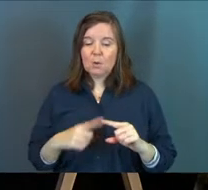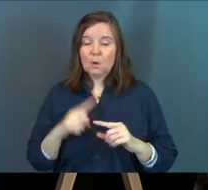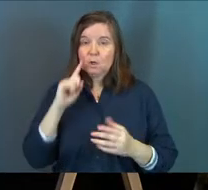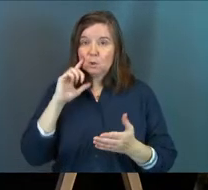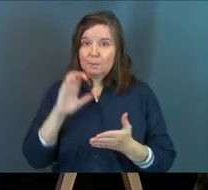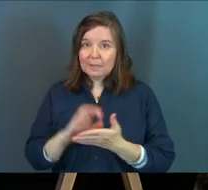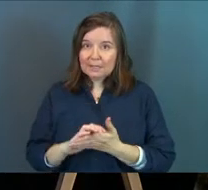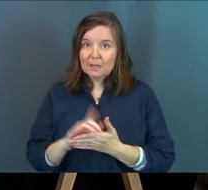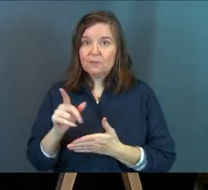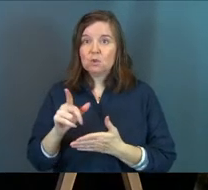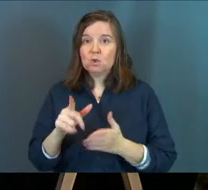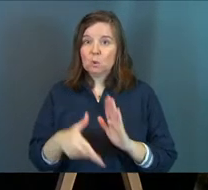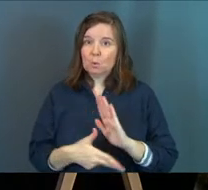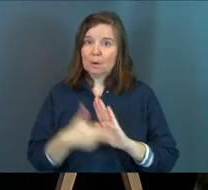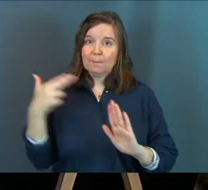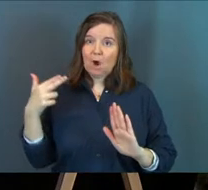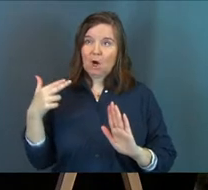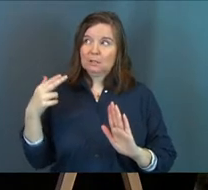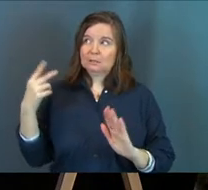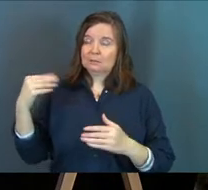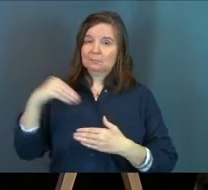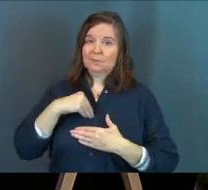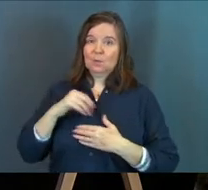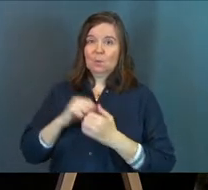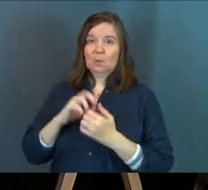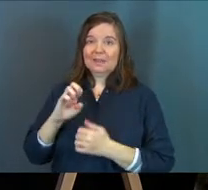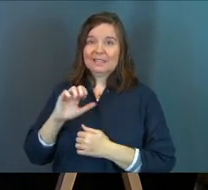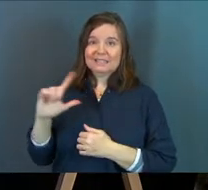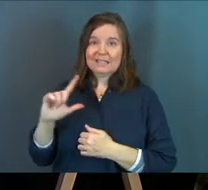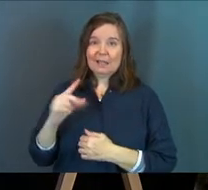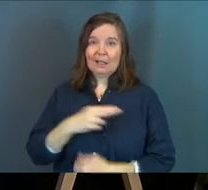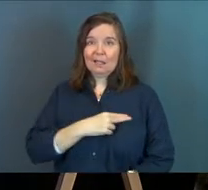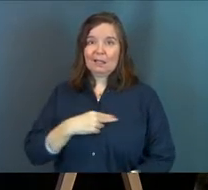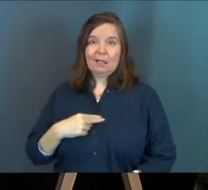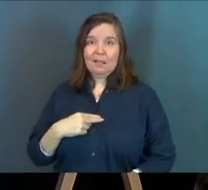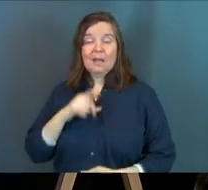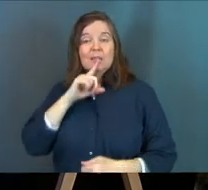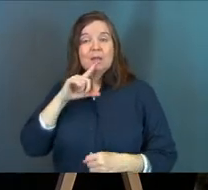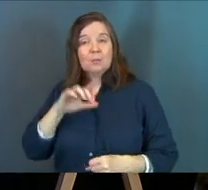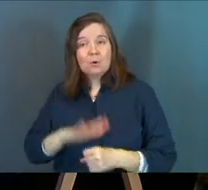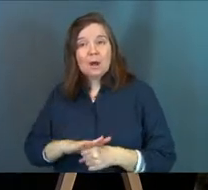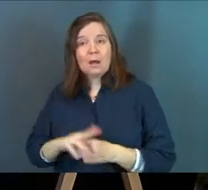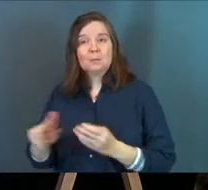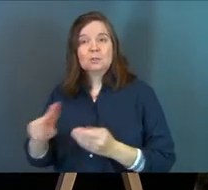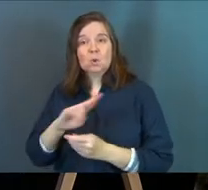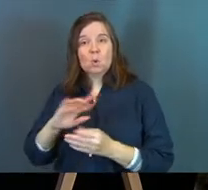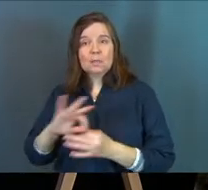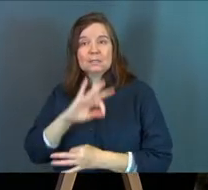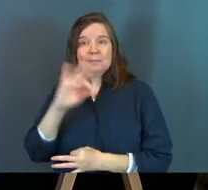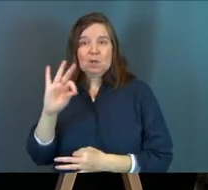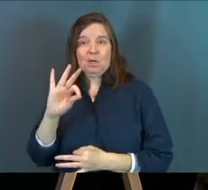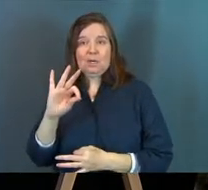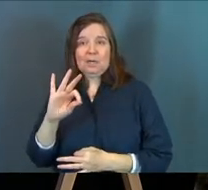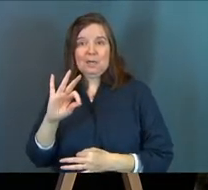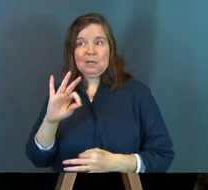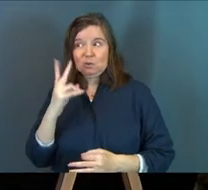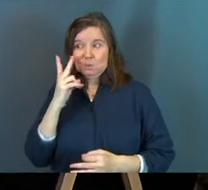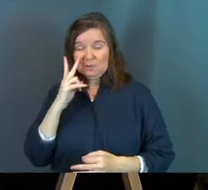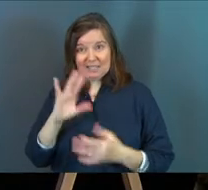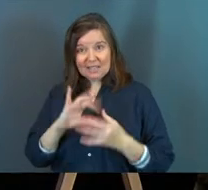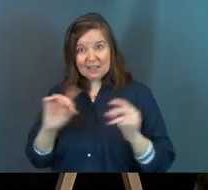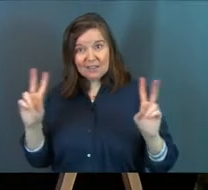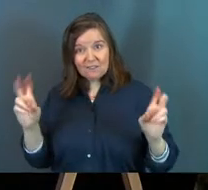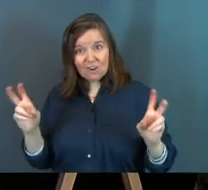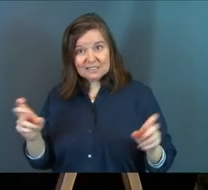you believed, you were marked in him with a seal, the promised Holy Spirit. Do you see the phrasing